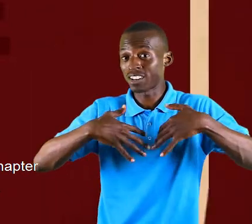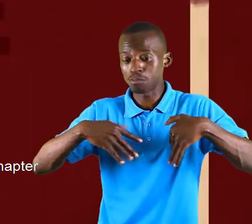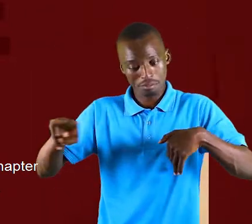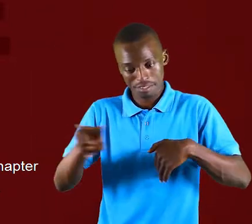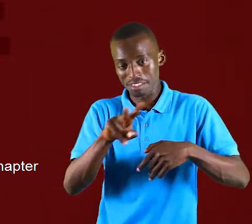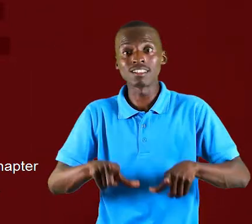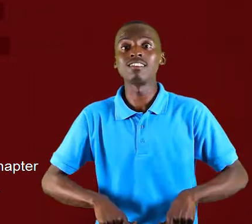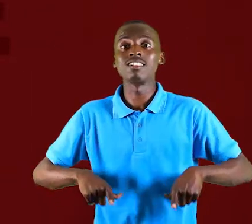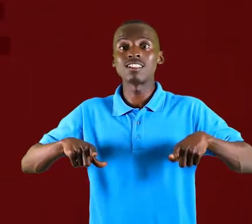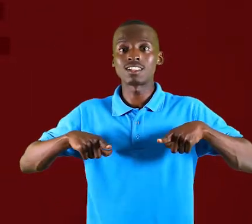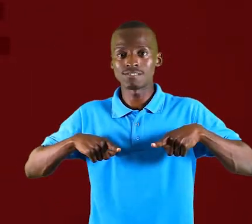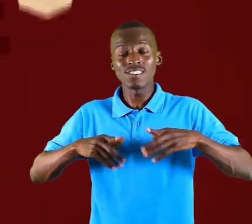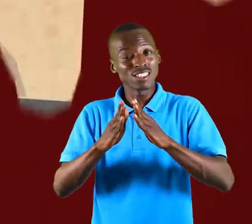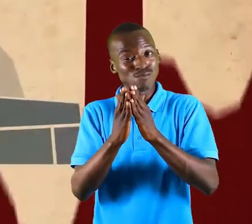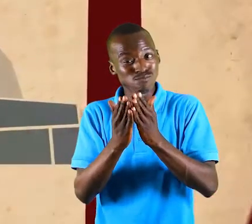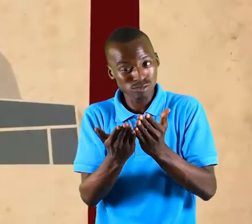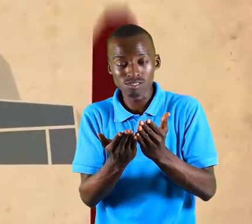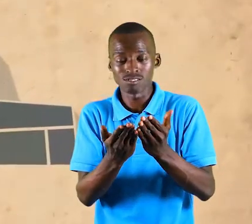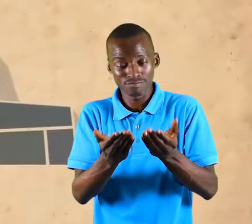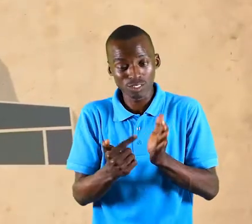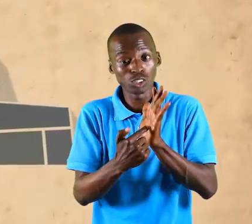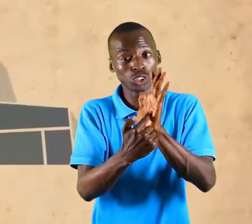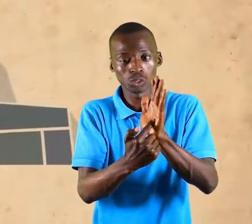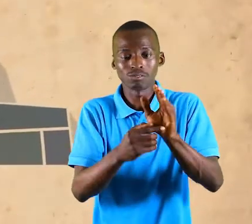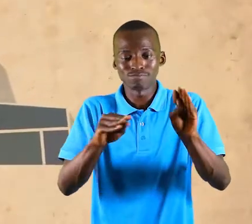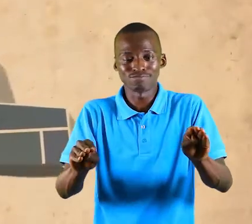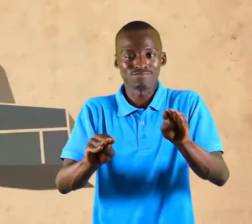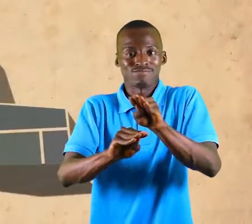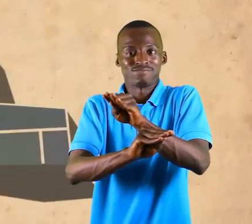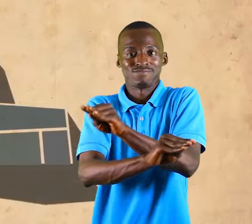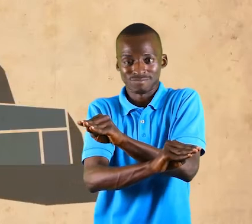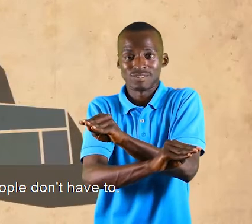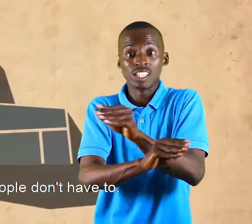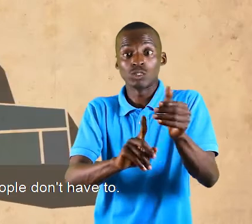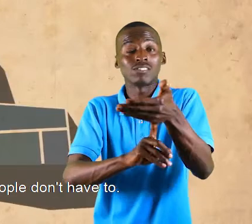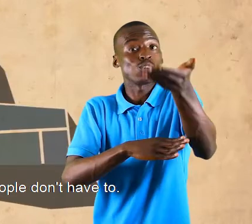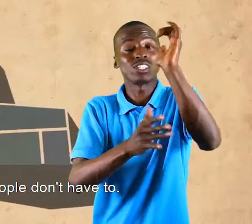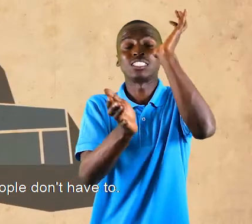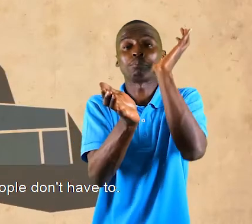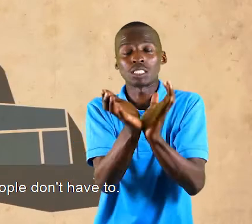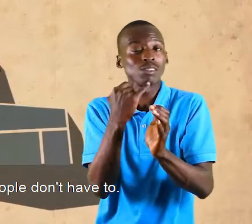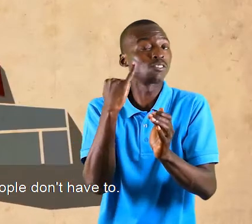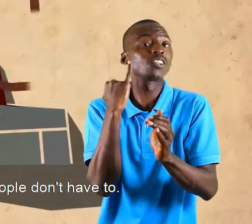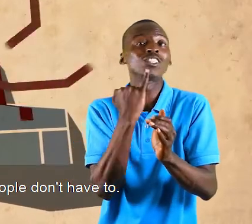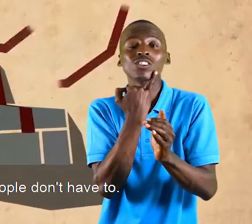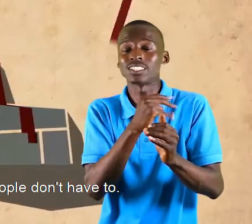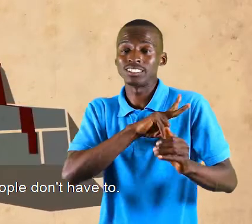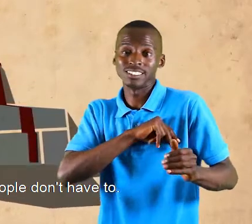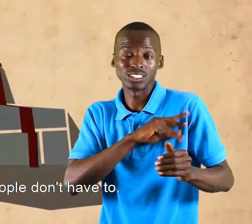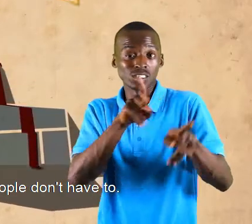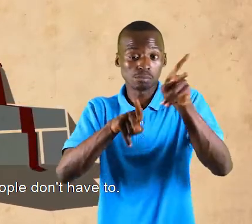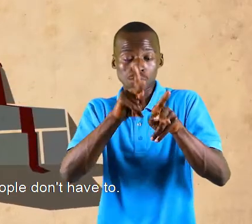creature is its life. And so this goat's life is offered as a substitute. It's receiving God's punishment for